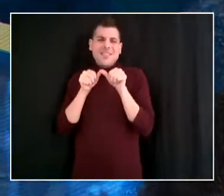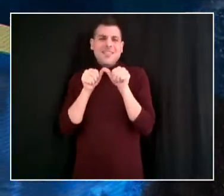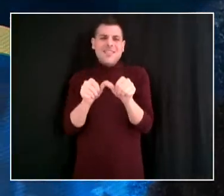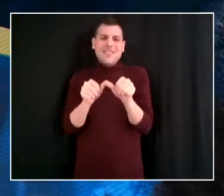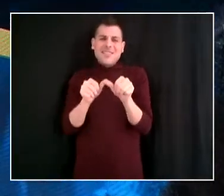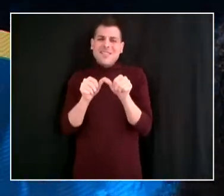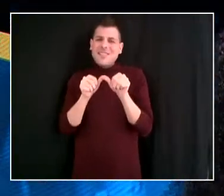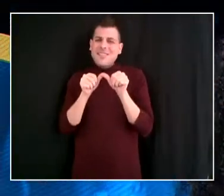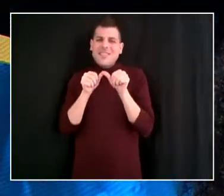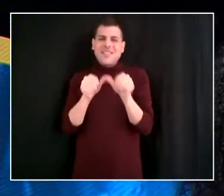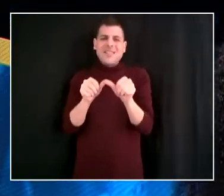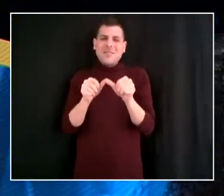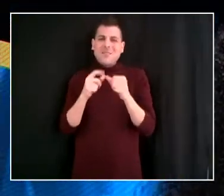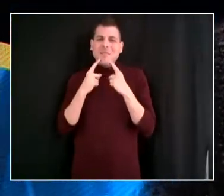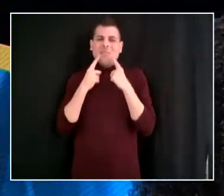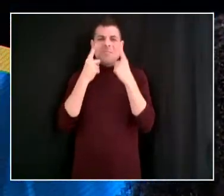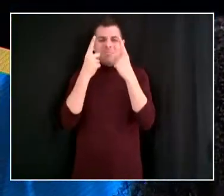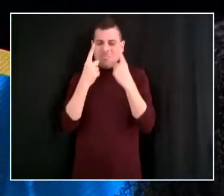victory is